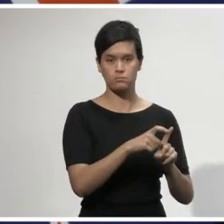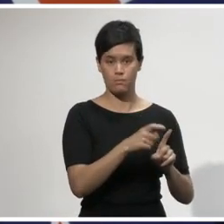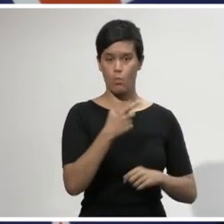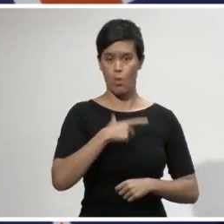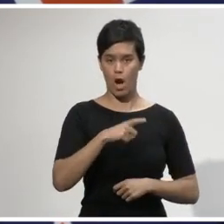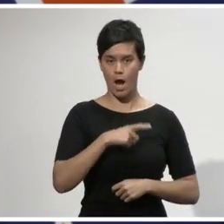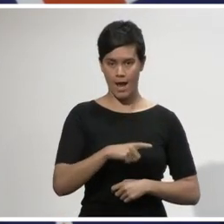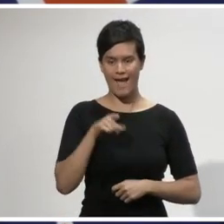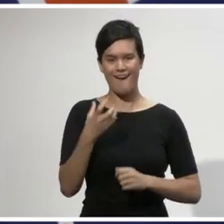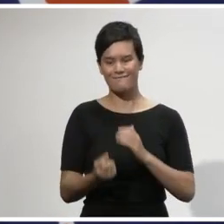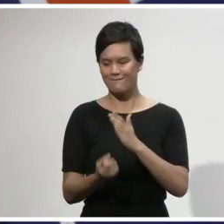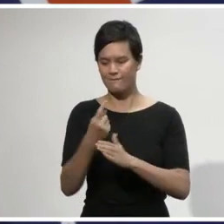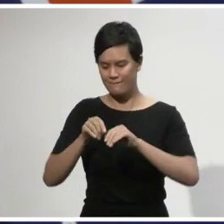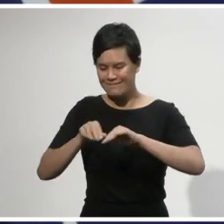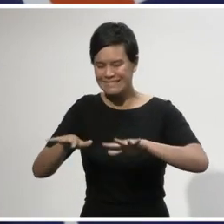management process.